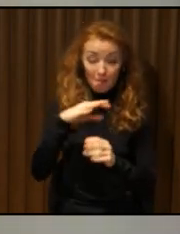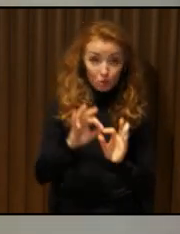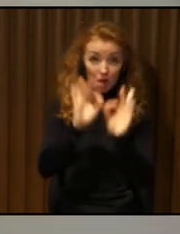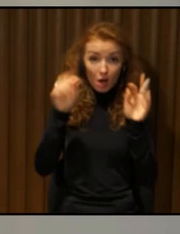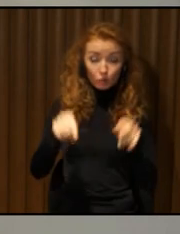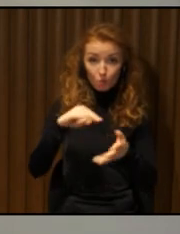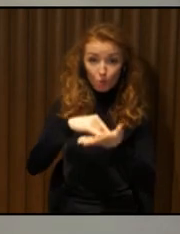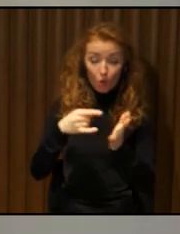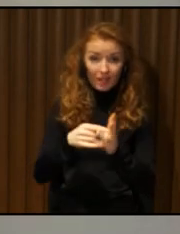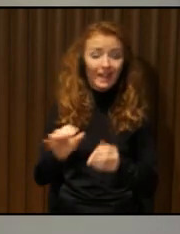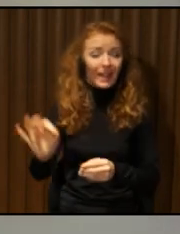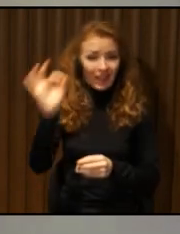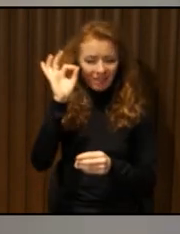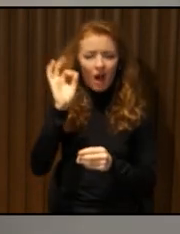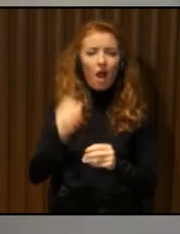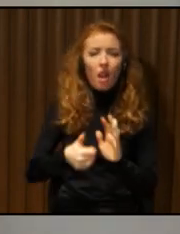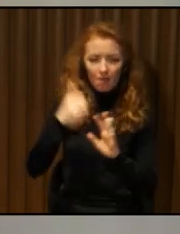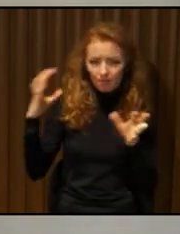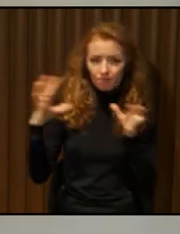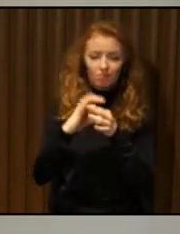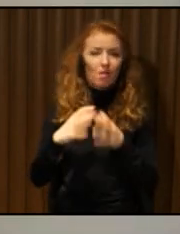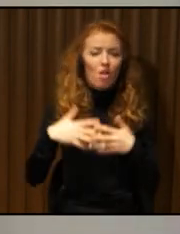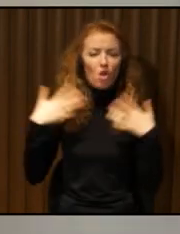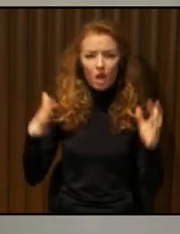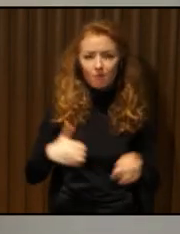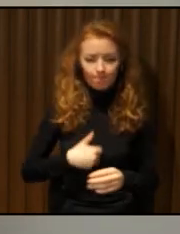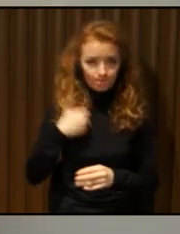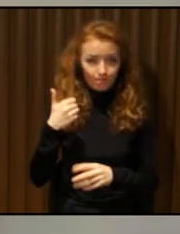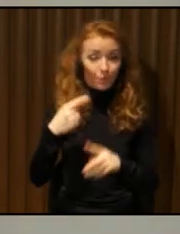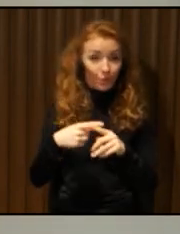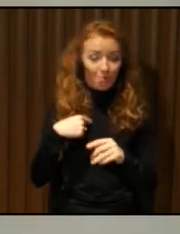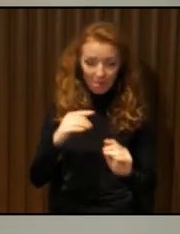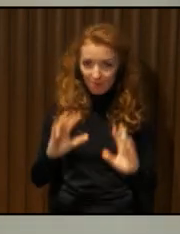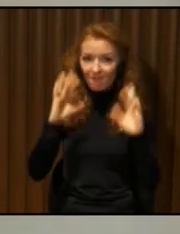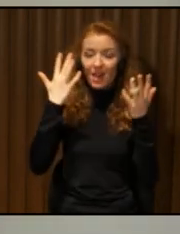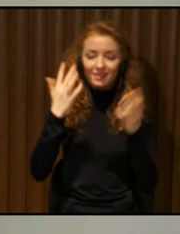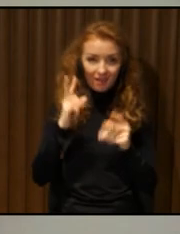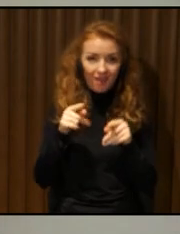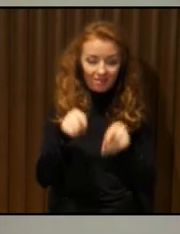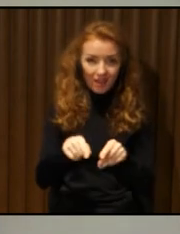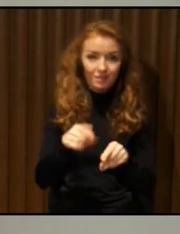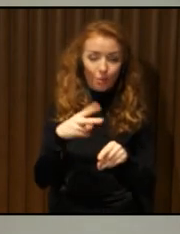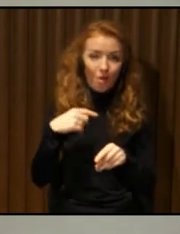Unfortunately or happily, I don't know. I'm happy for it because that's what I do for a living. But